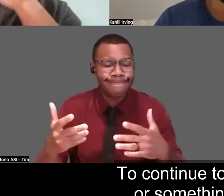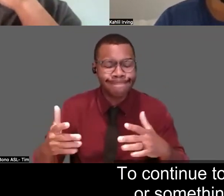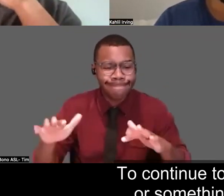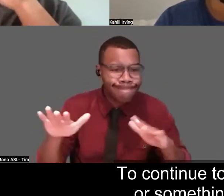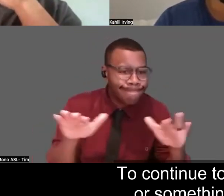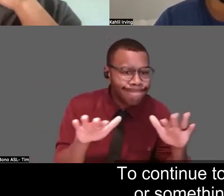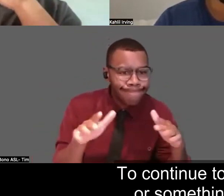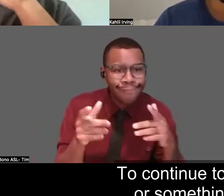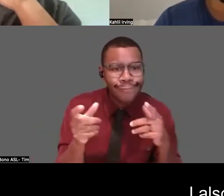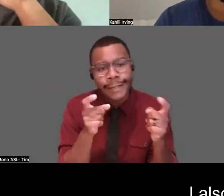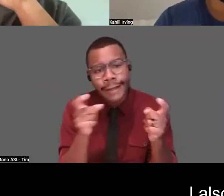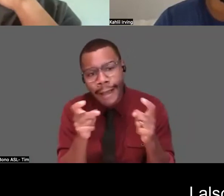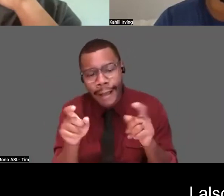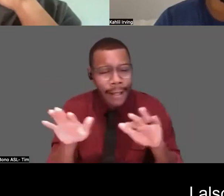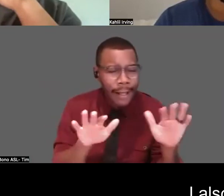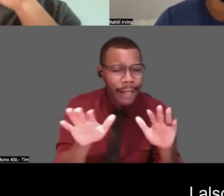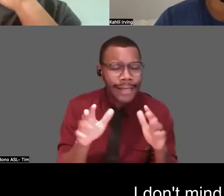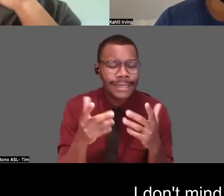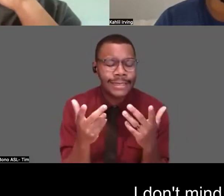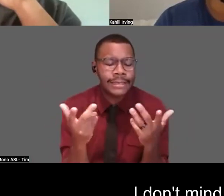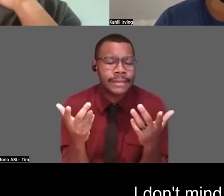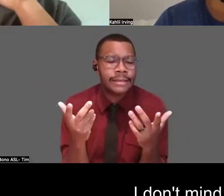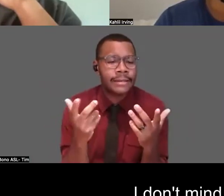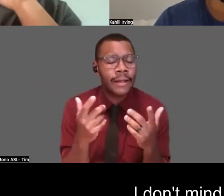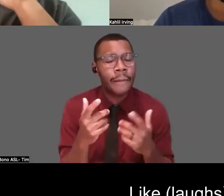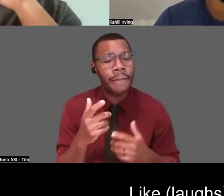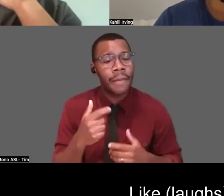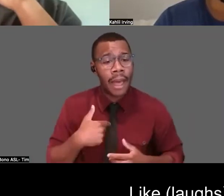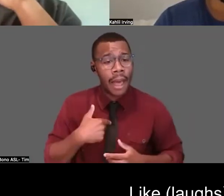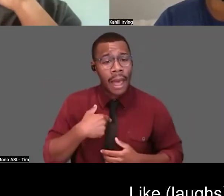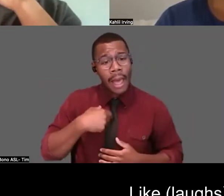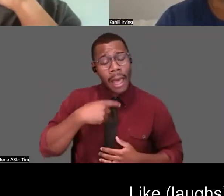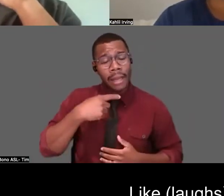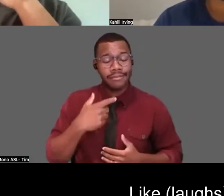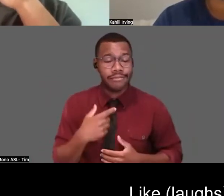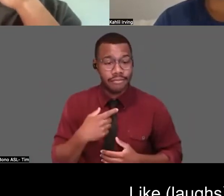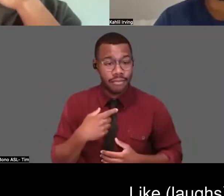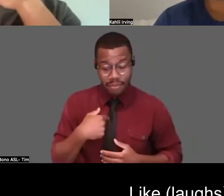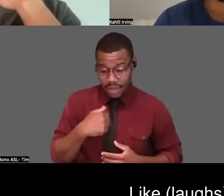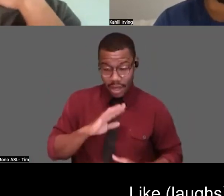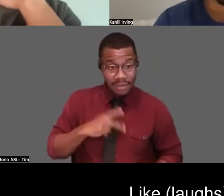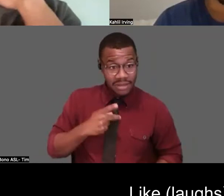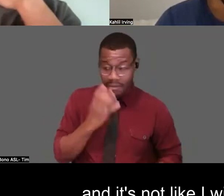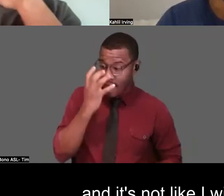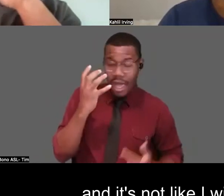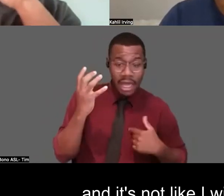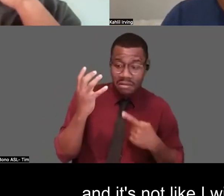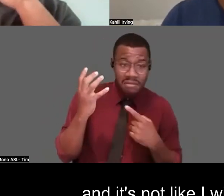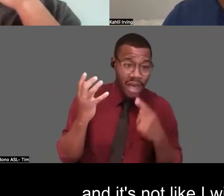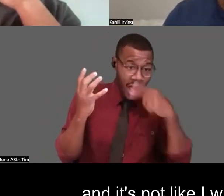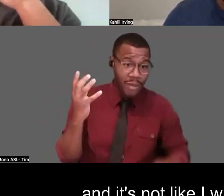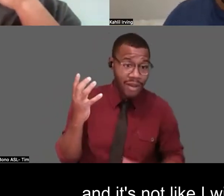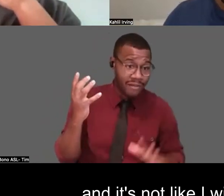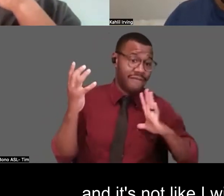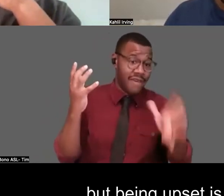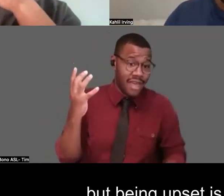that. I also I don't mind being upset. I really don't. And it's not like I wish